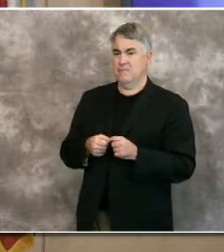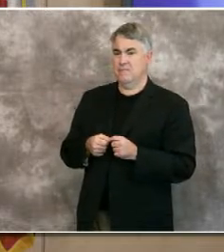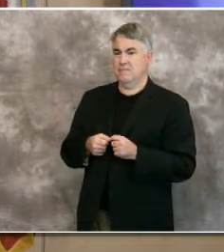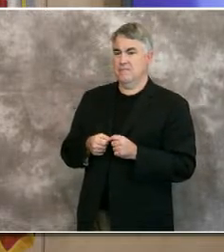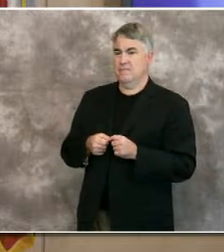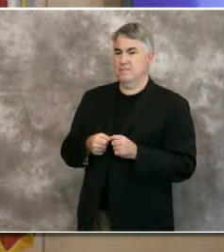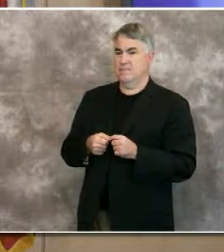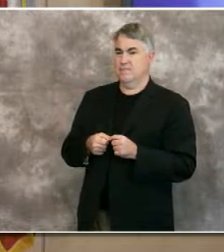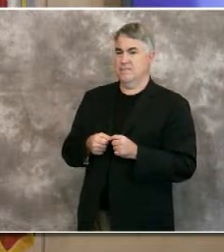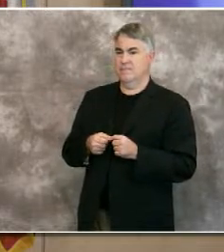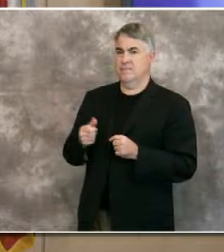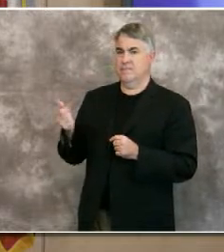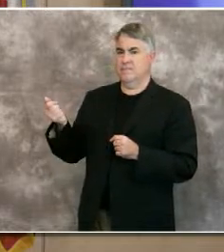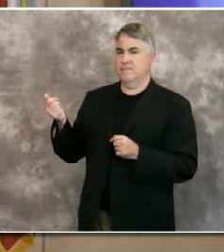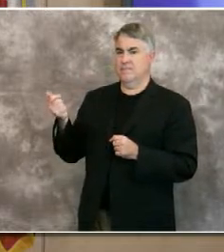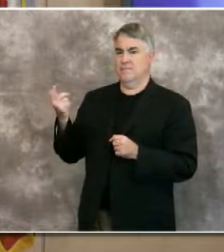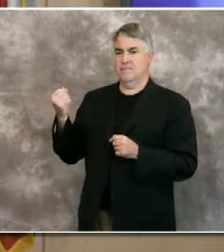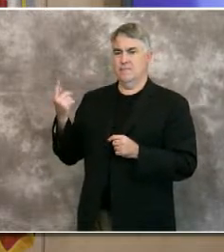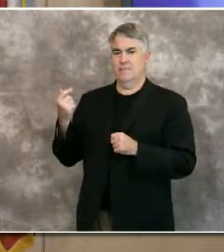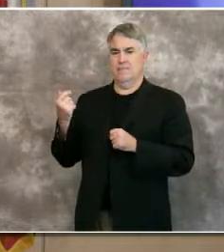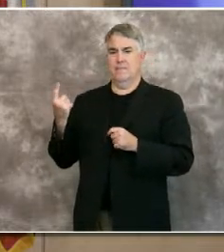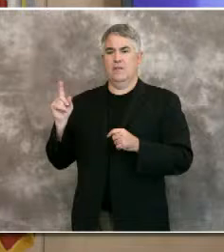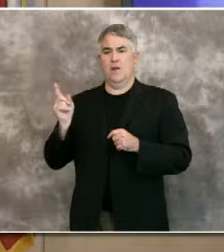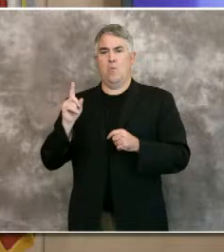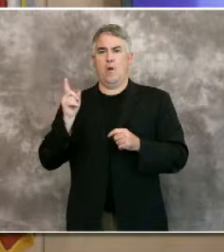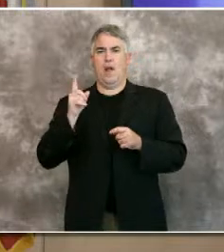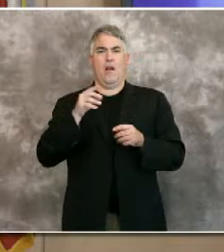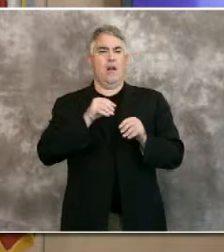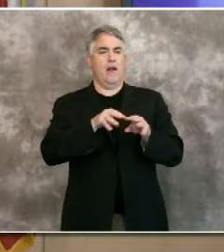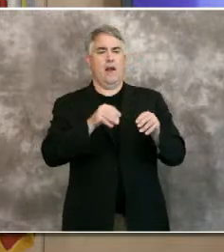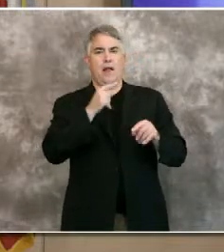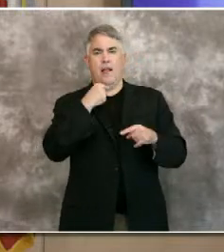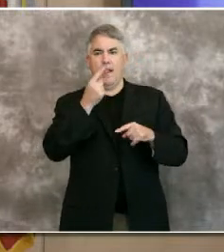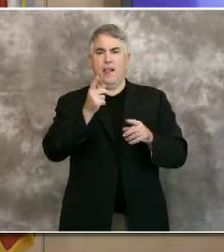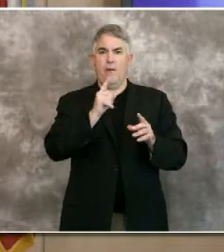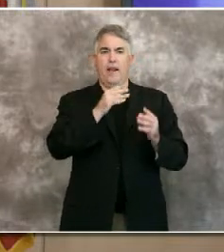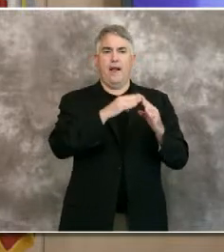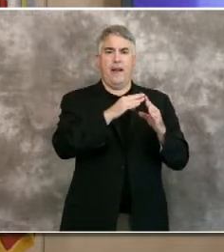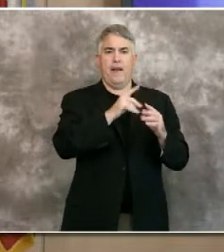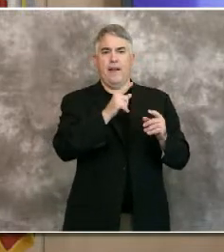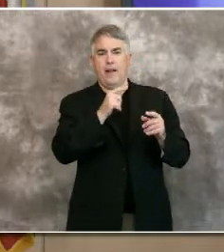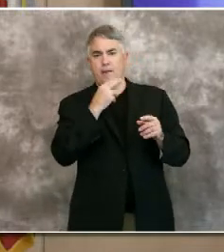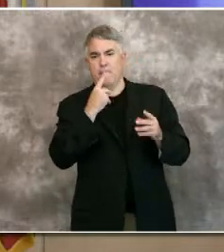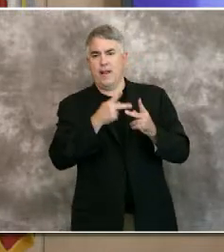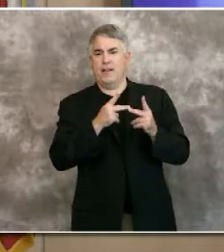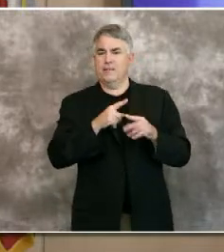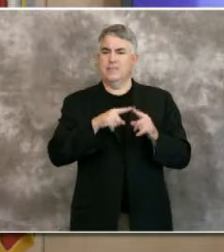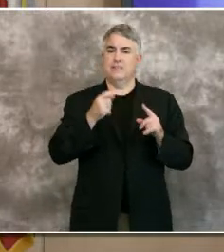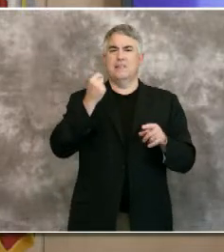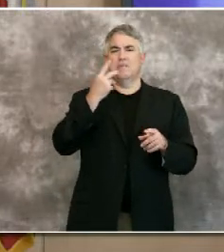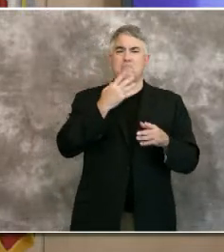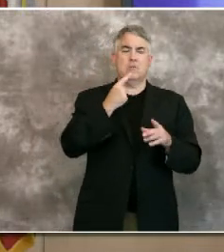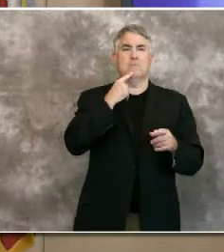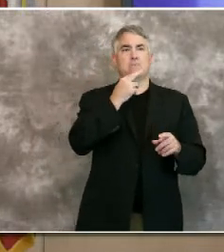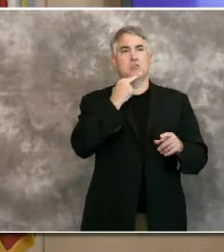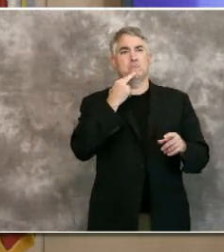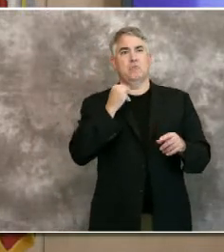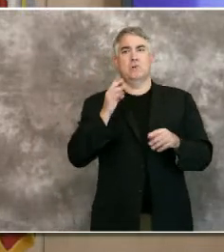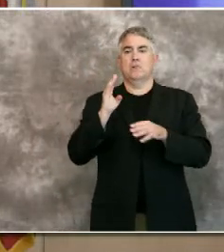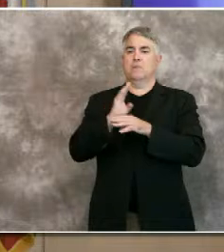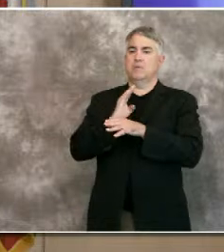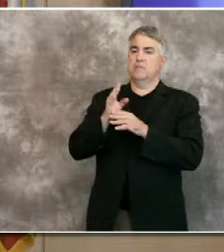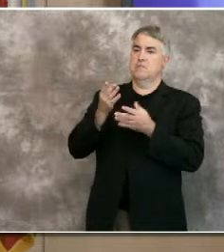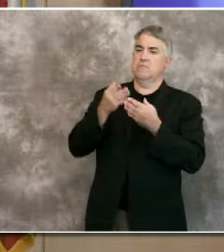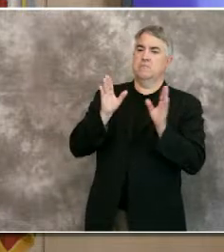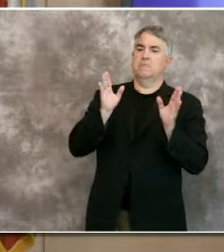to divulge the places where these outbreaks have taken place. Some have been at restaurants. One earlier you saw on the